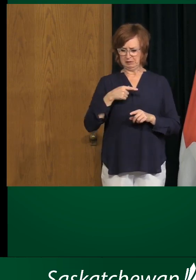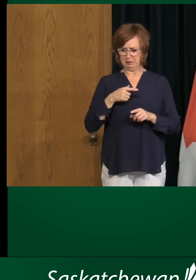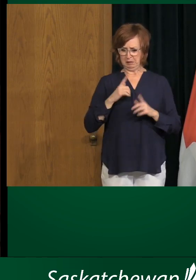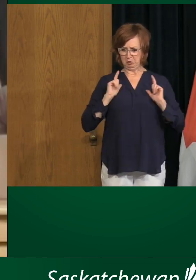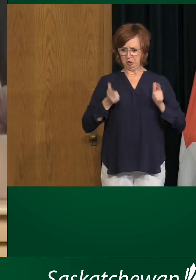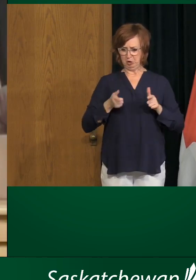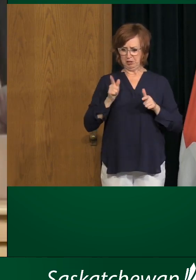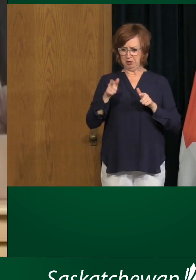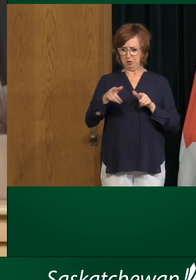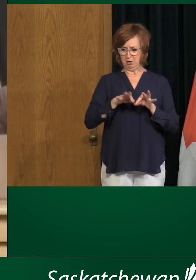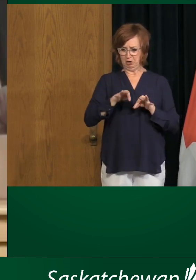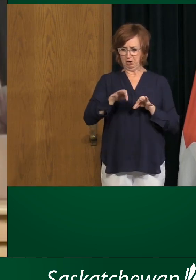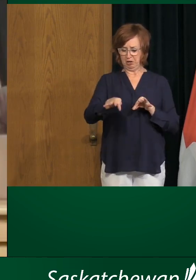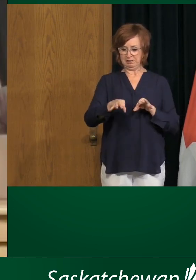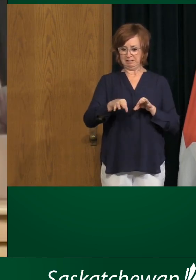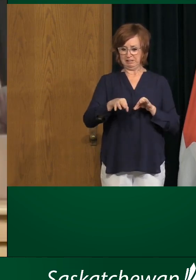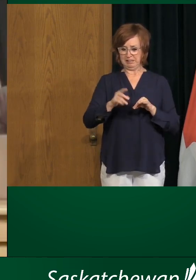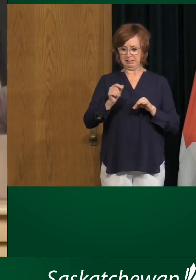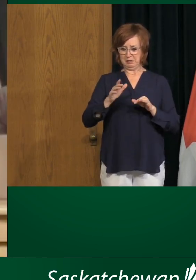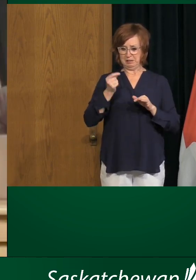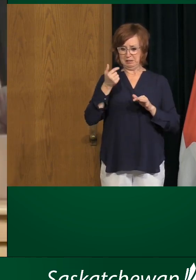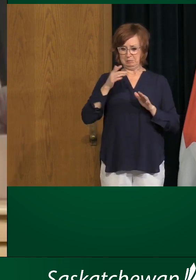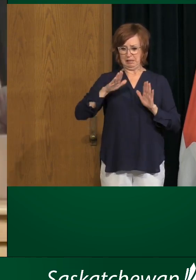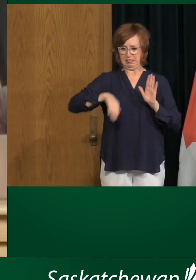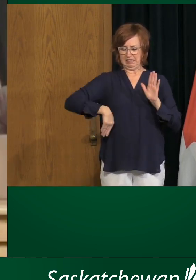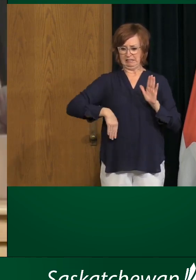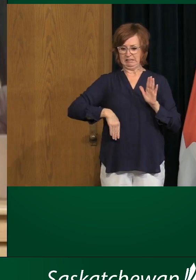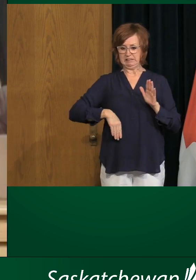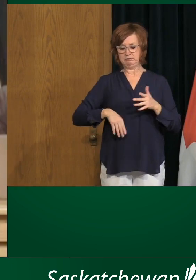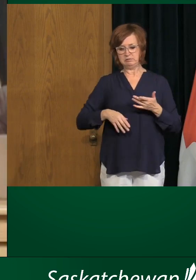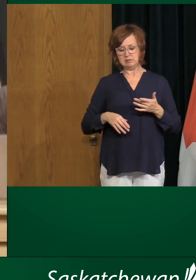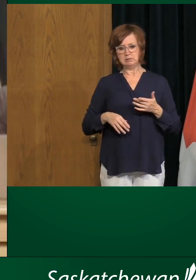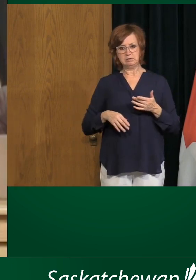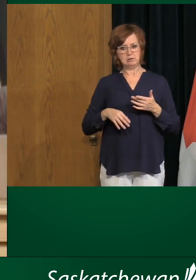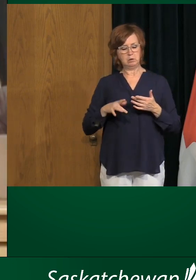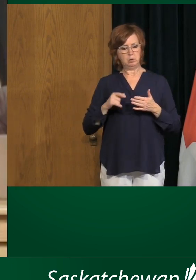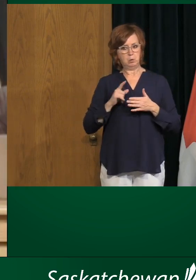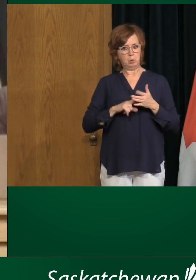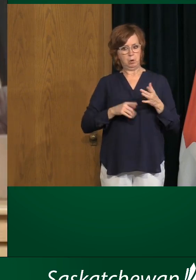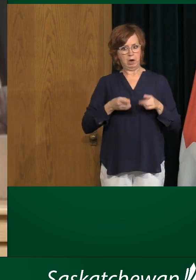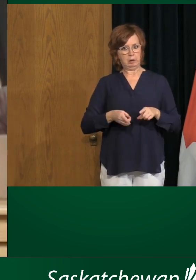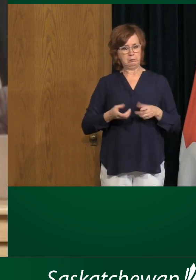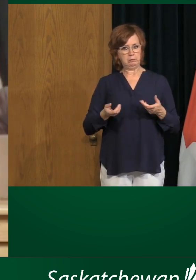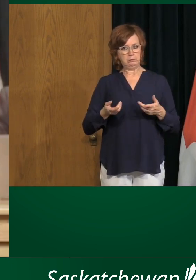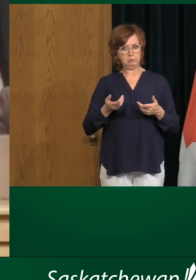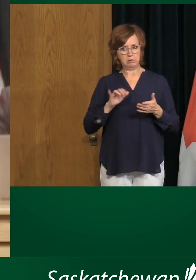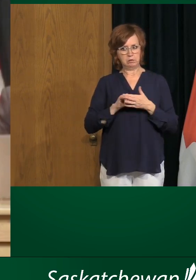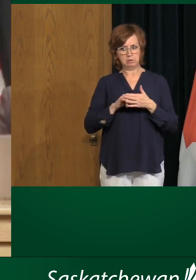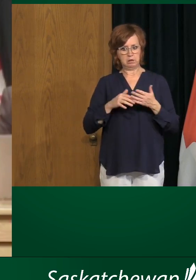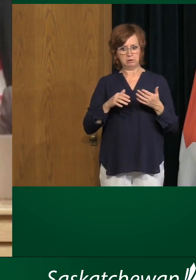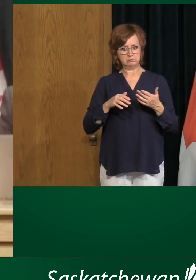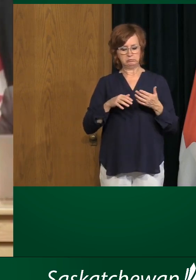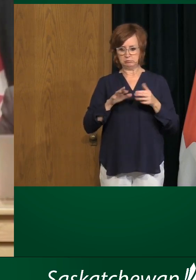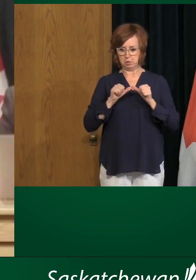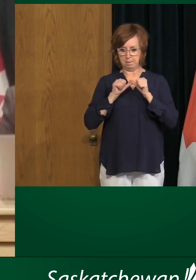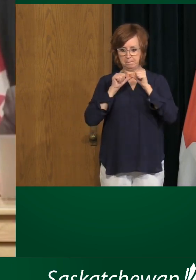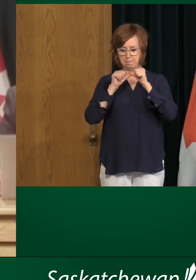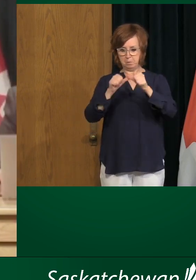we've seen that, whether we're tracking it in some way, and particularly whether any patients have faced